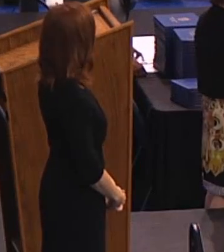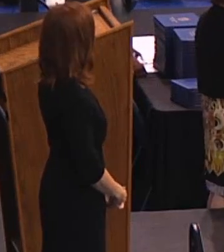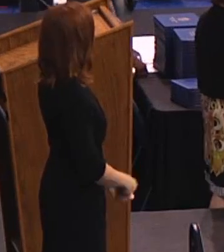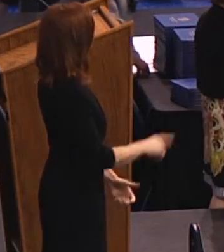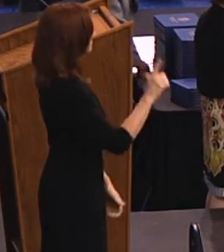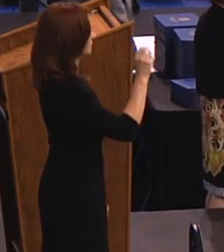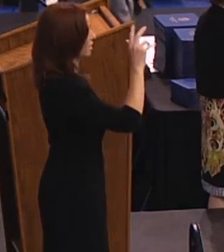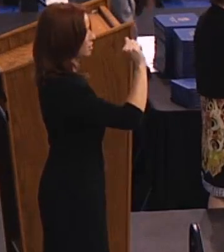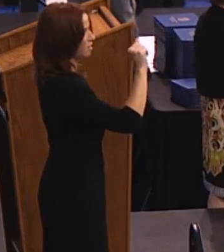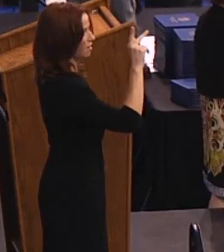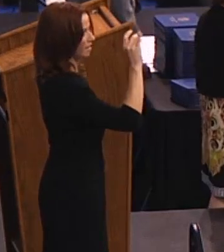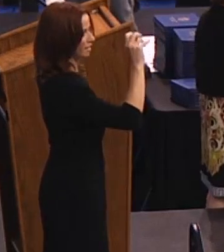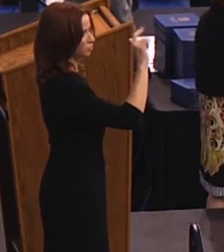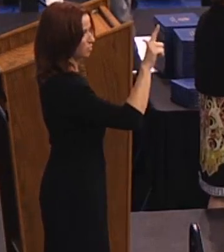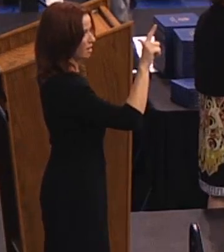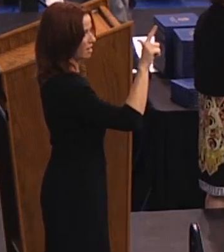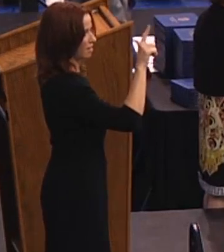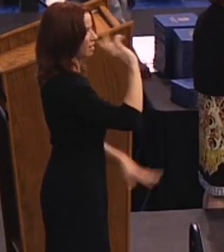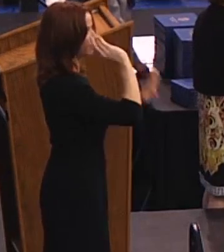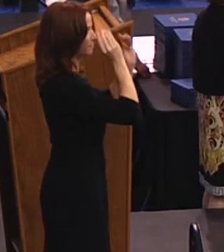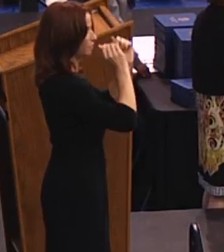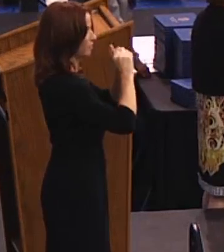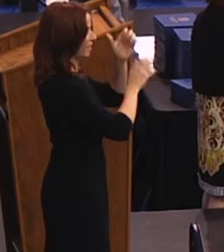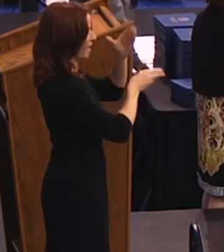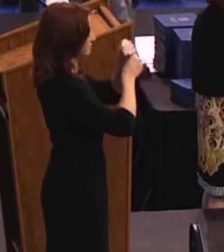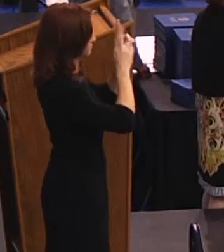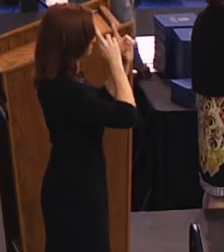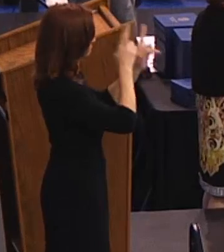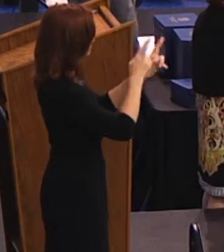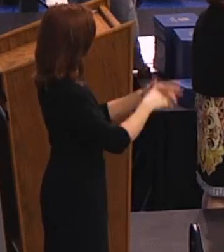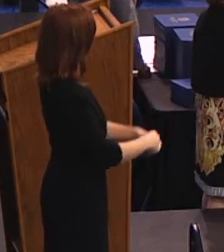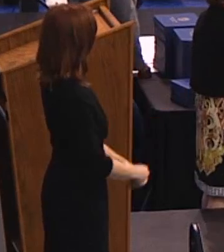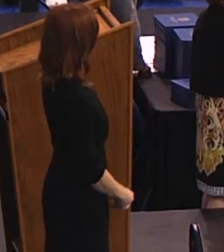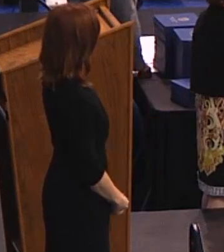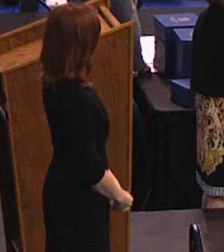Laura A. Cantrell, Cosmetology with Distinction.